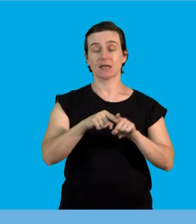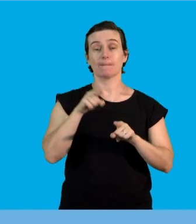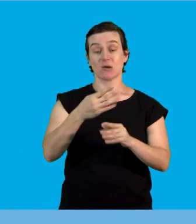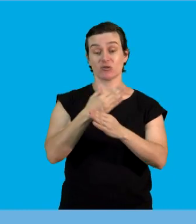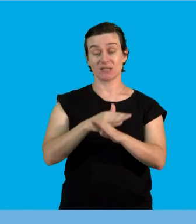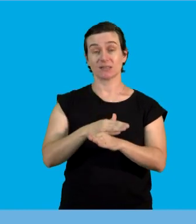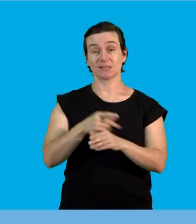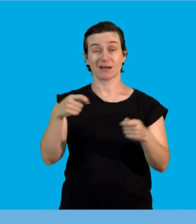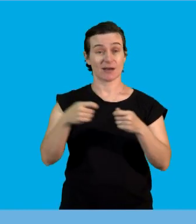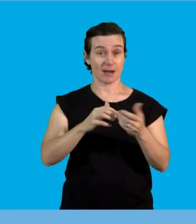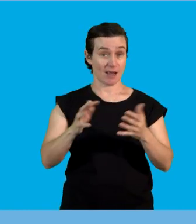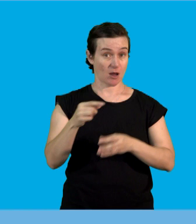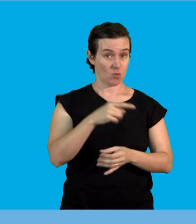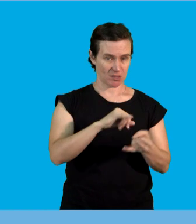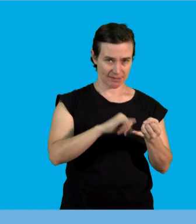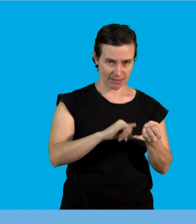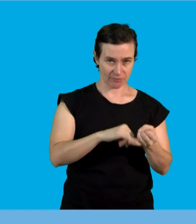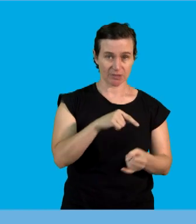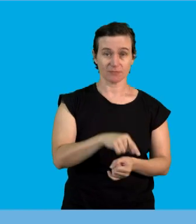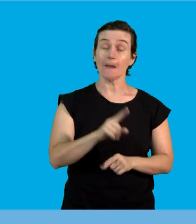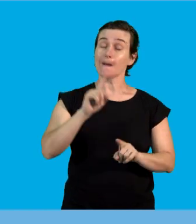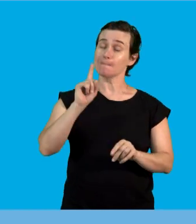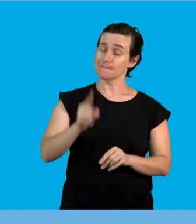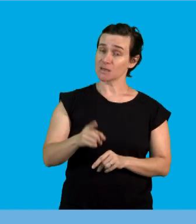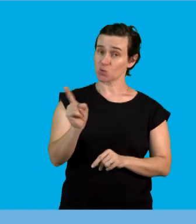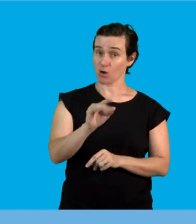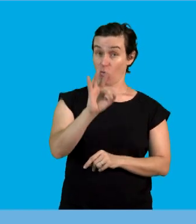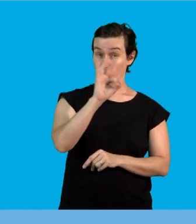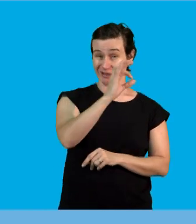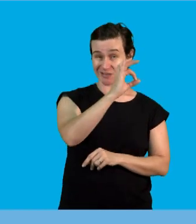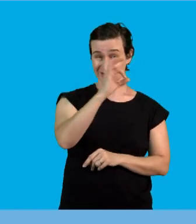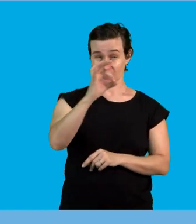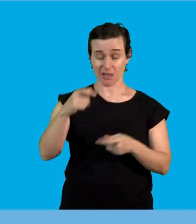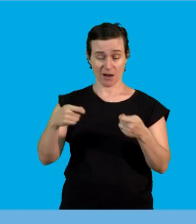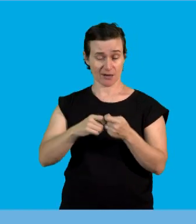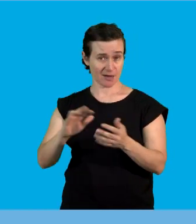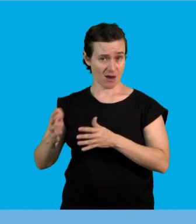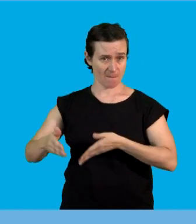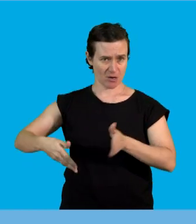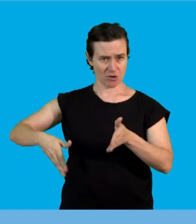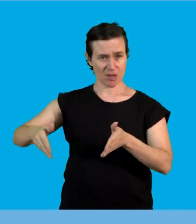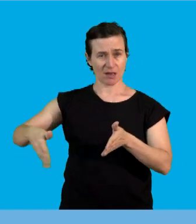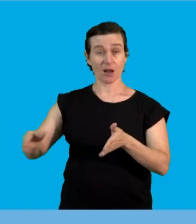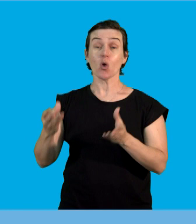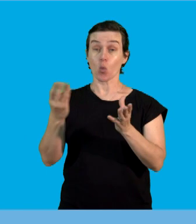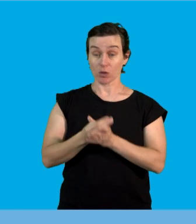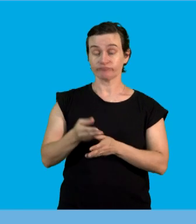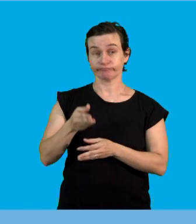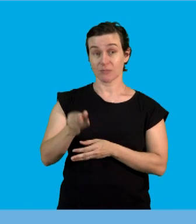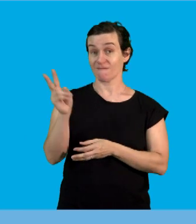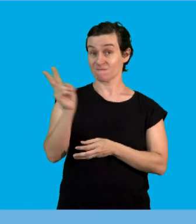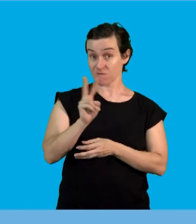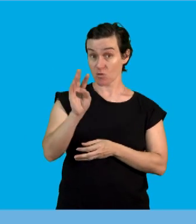resistor in series. Now, we also need to have 3 cells that are connected in parallel with a